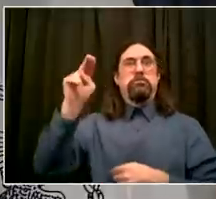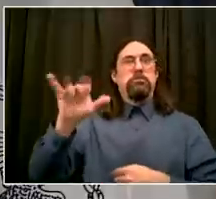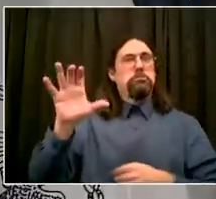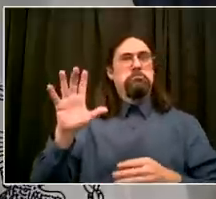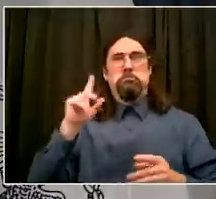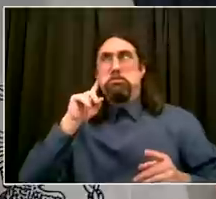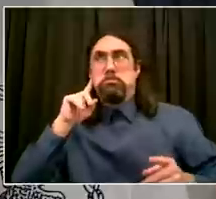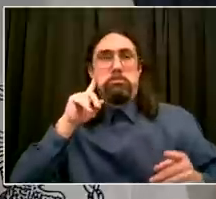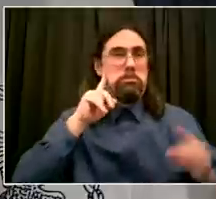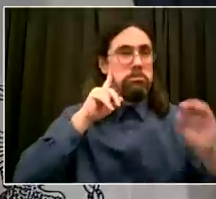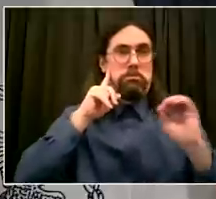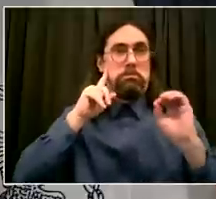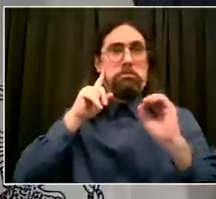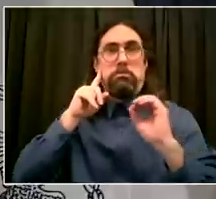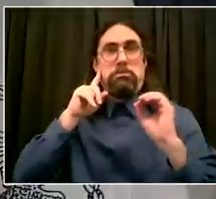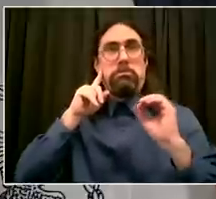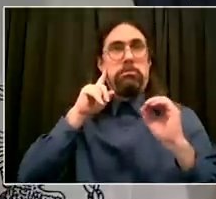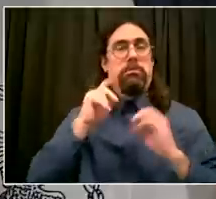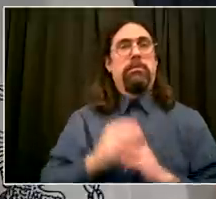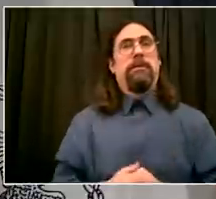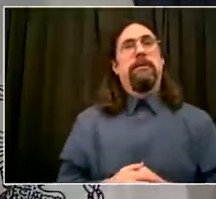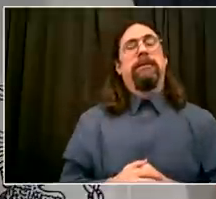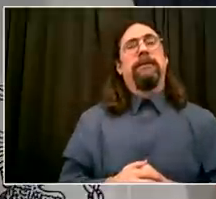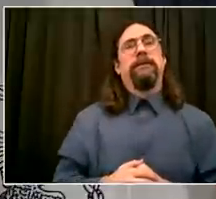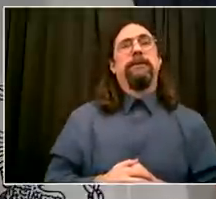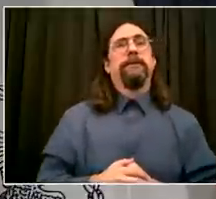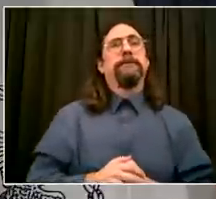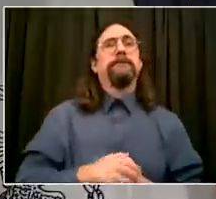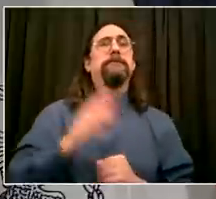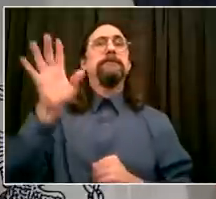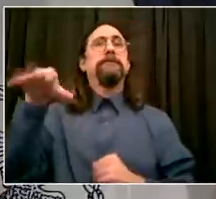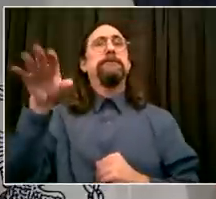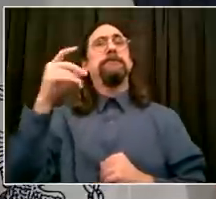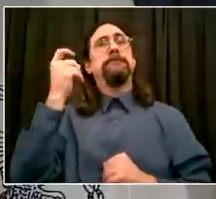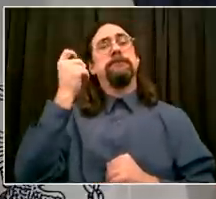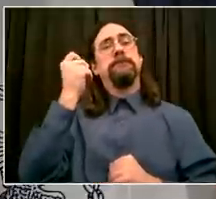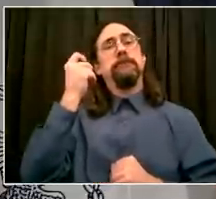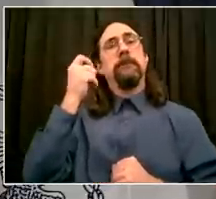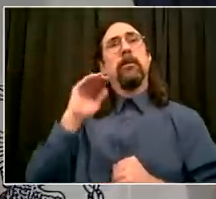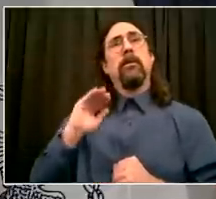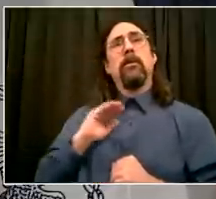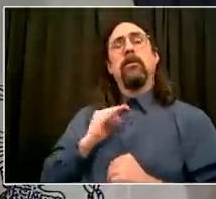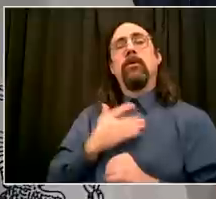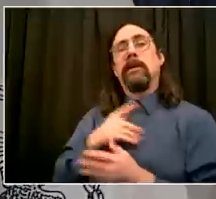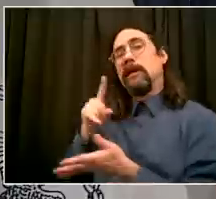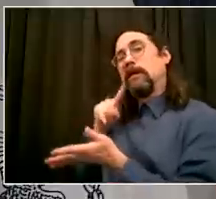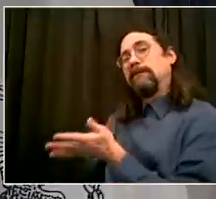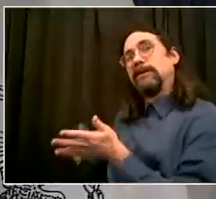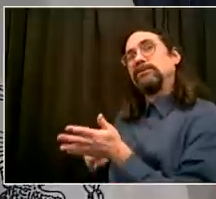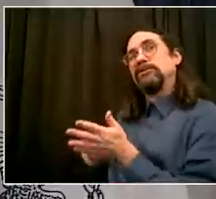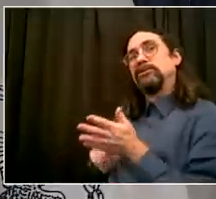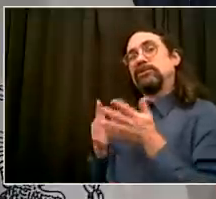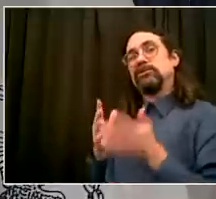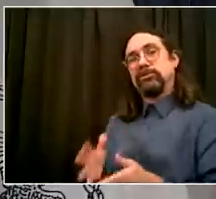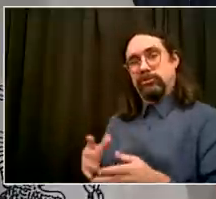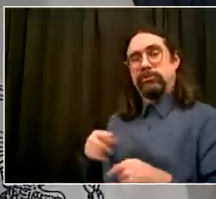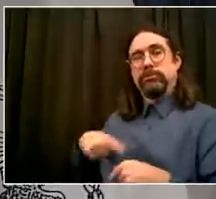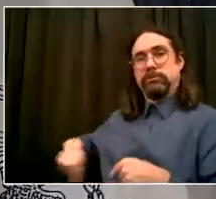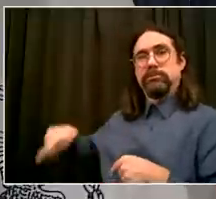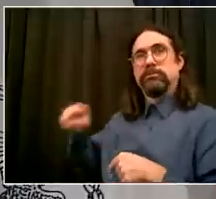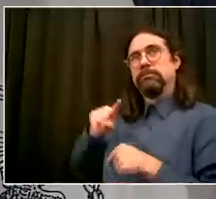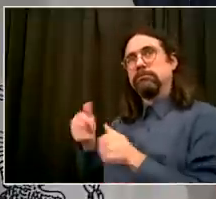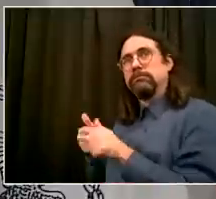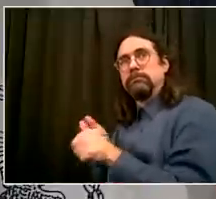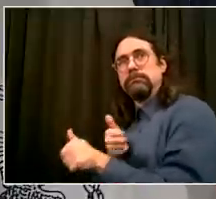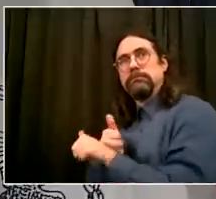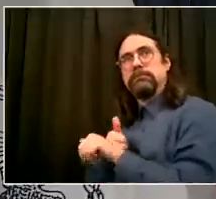has been. We are not picking up any threats directed at New York City, but we'll be watching constantly. We'll be able to move resources very quickly